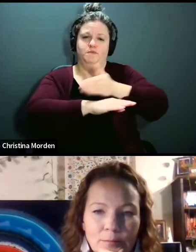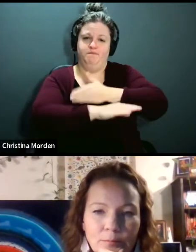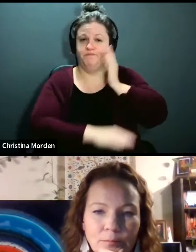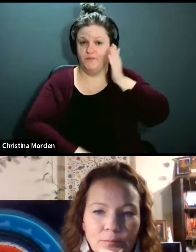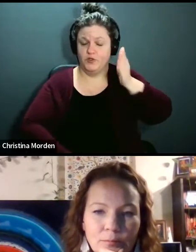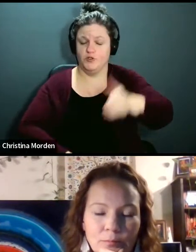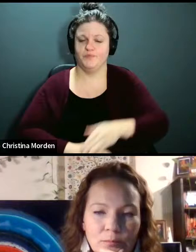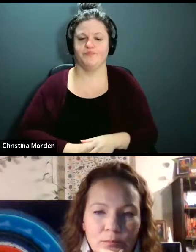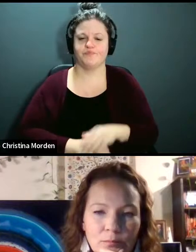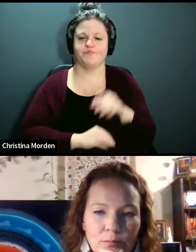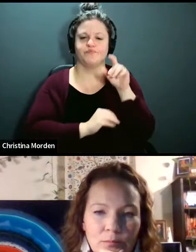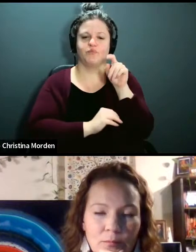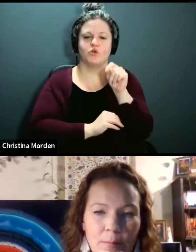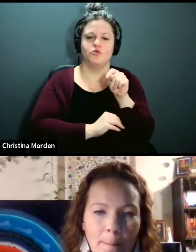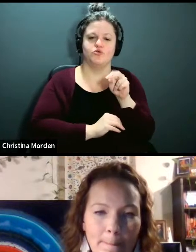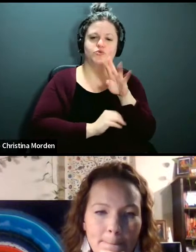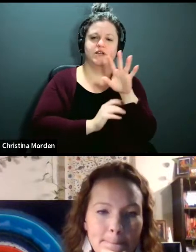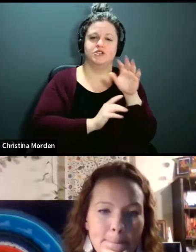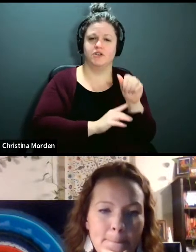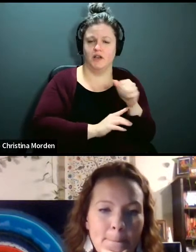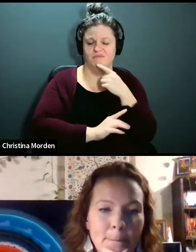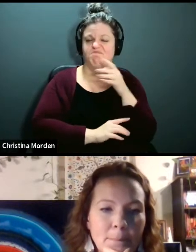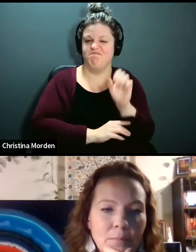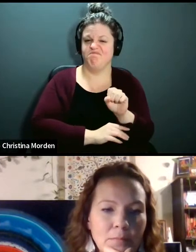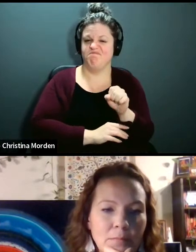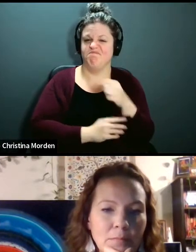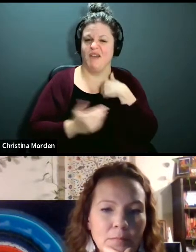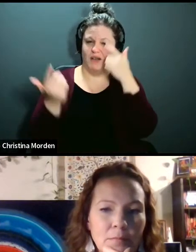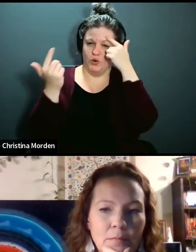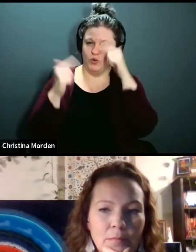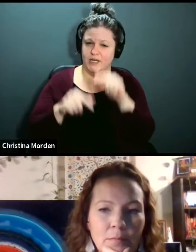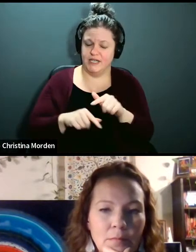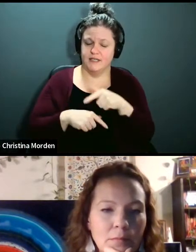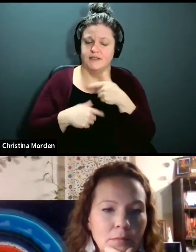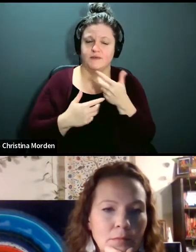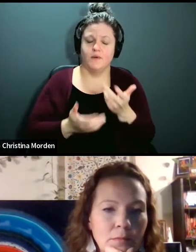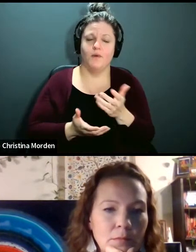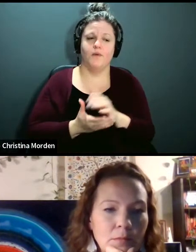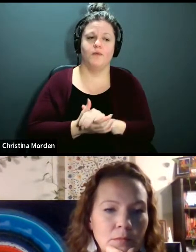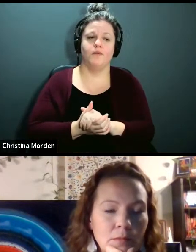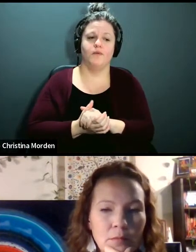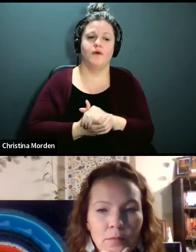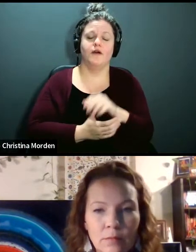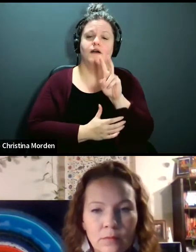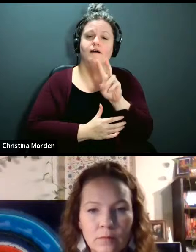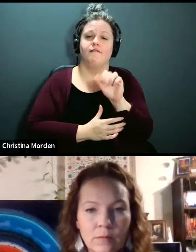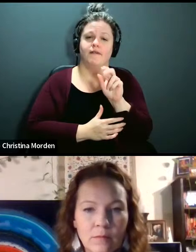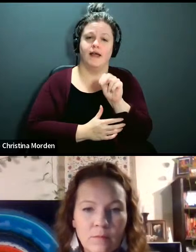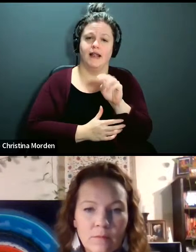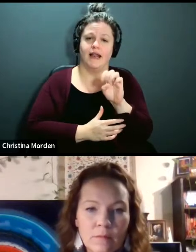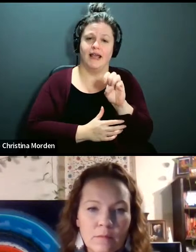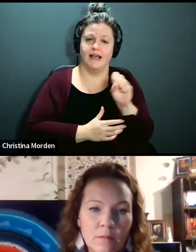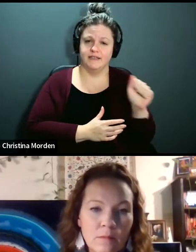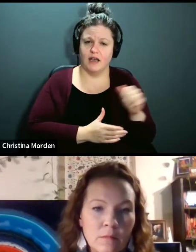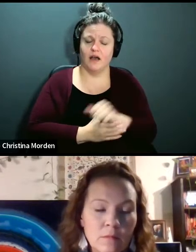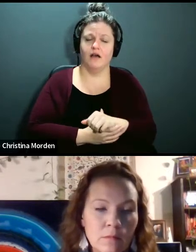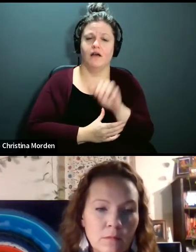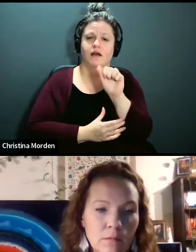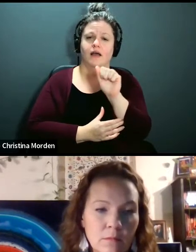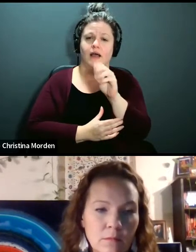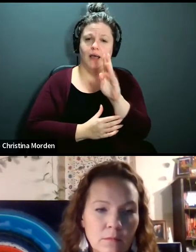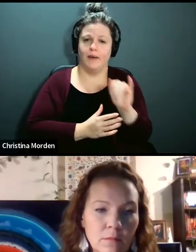yeah I agree um so we we um Vanessa Abby and Blair and I were part